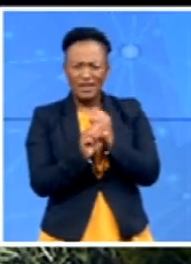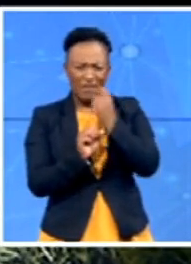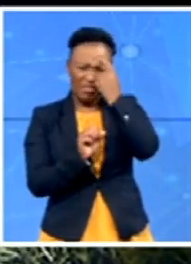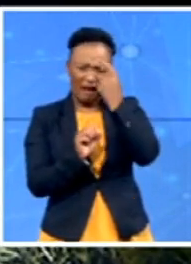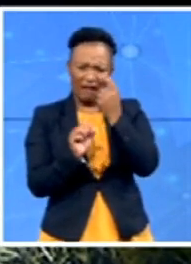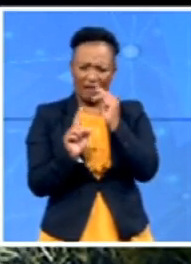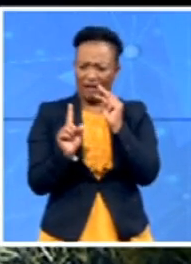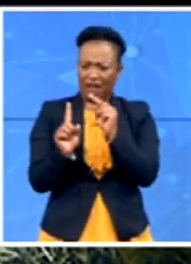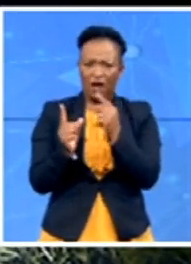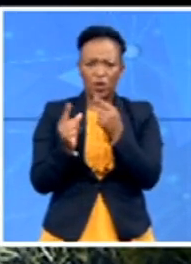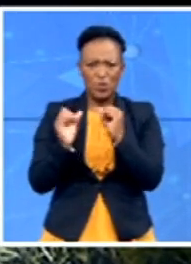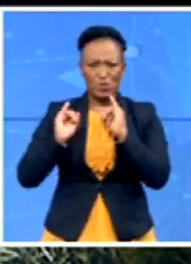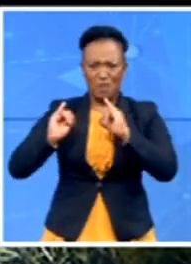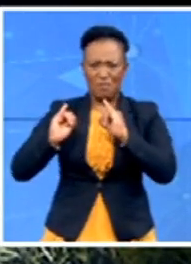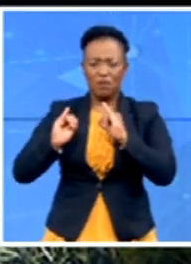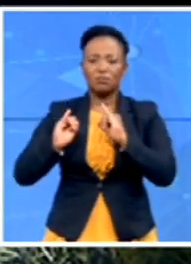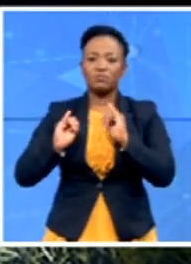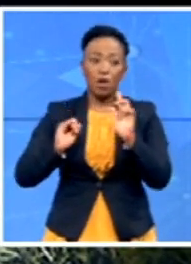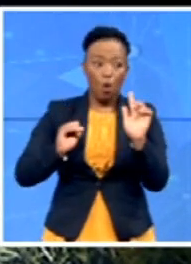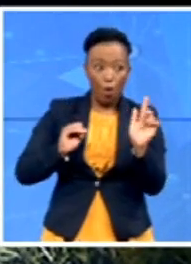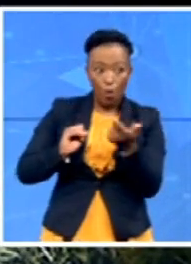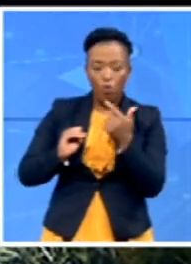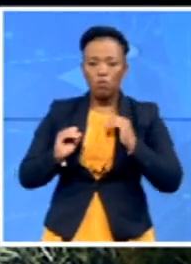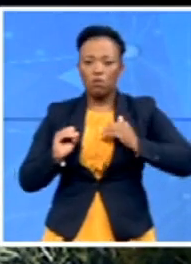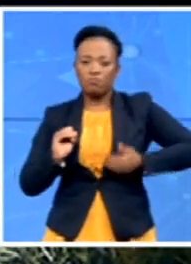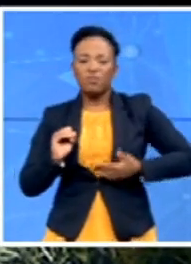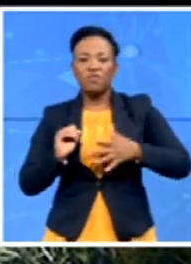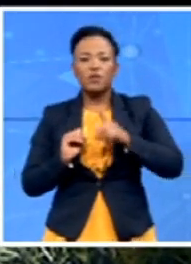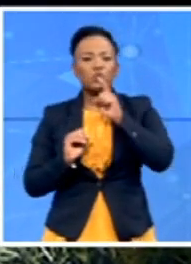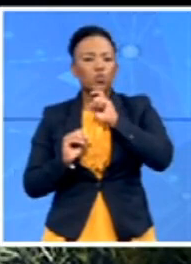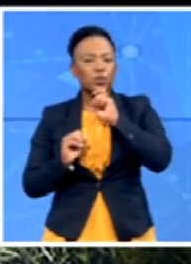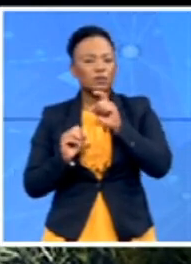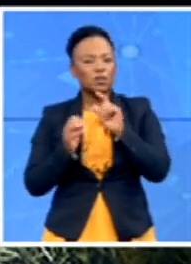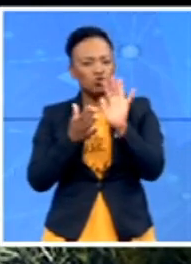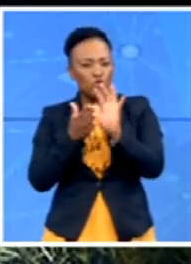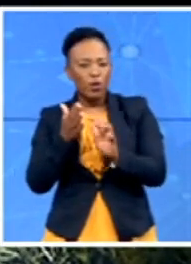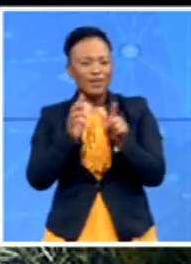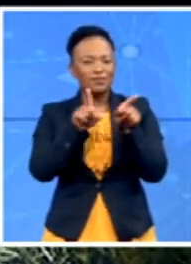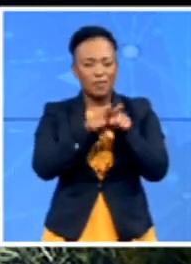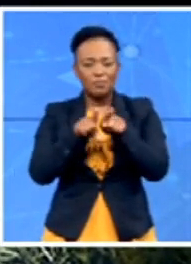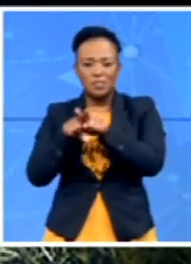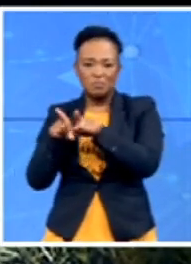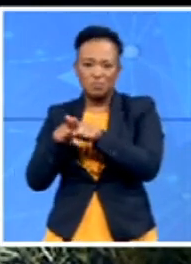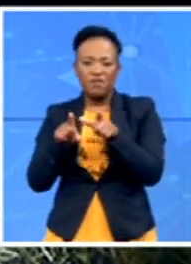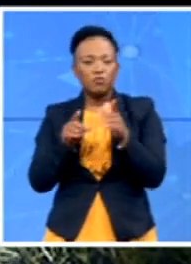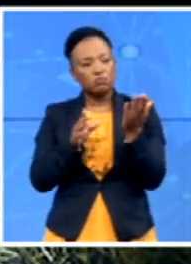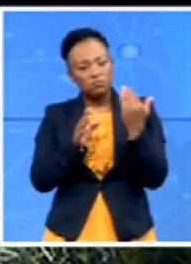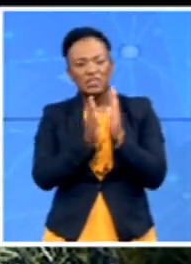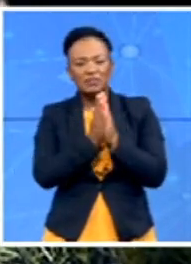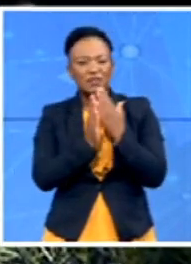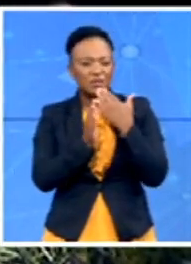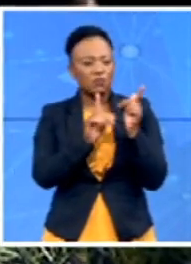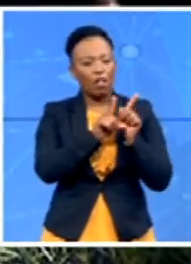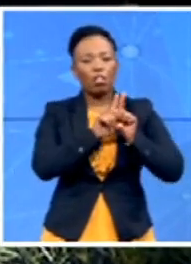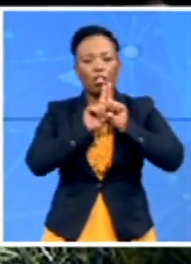all of them, he used one and same strategy to ask them to accompany him to ACP, because he was telling them